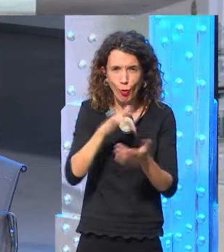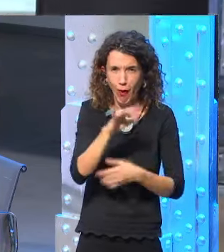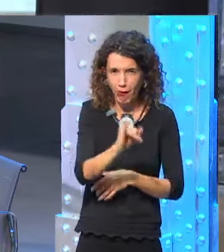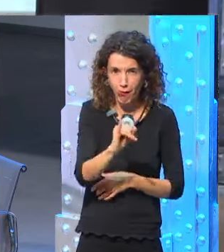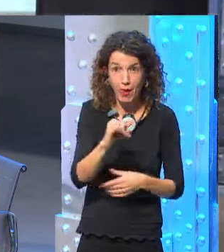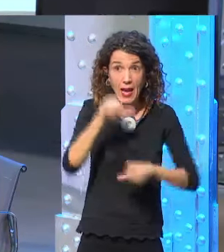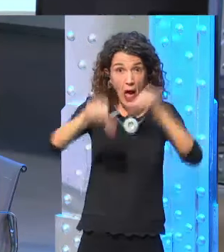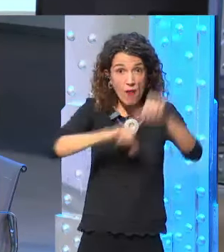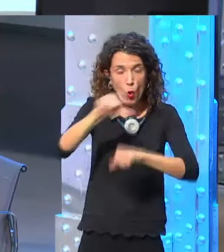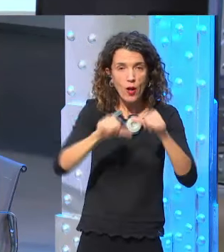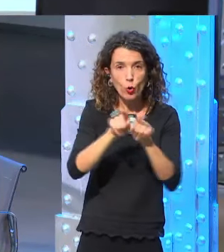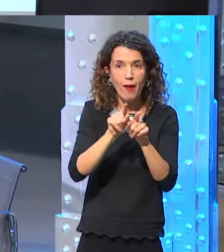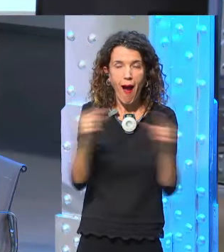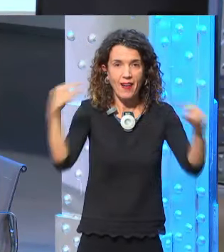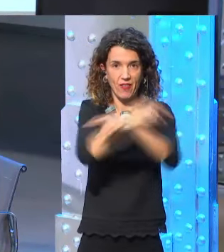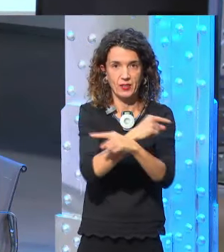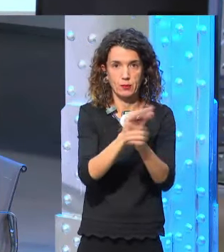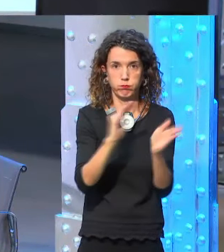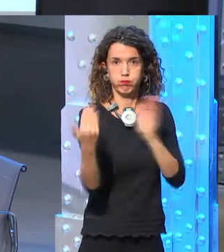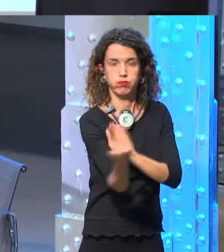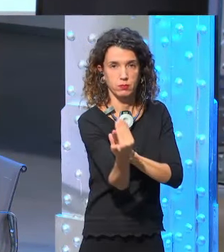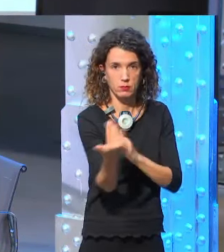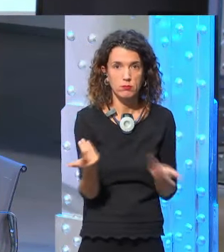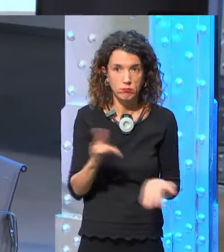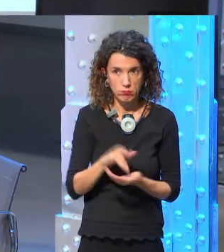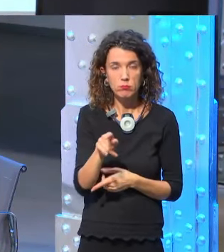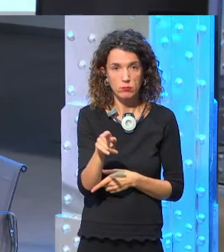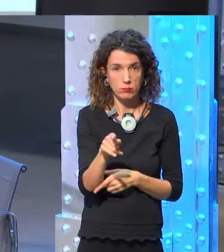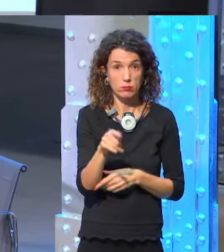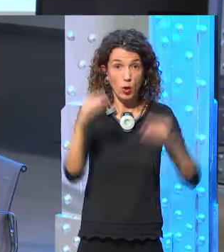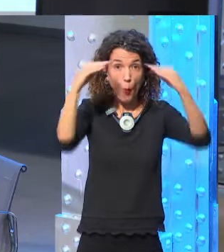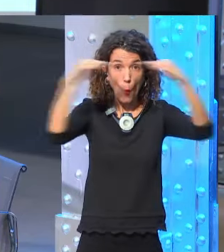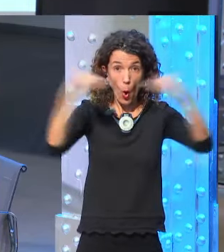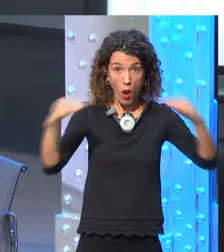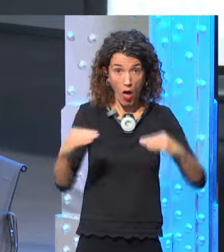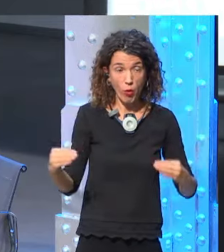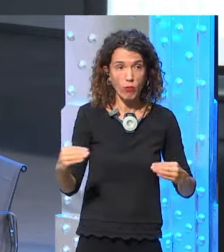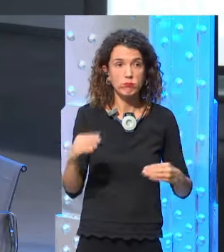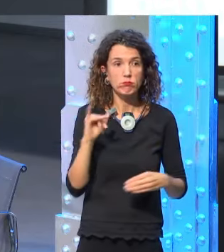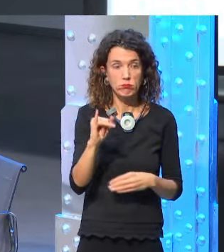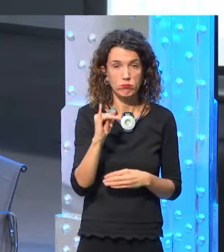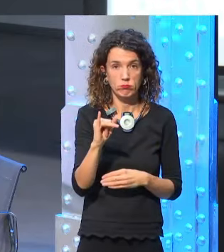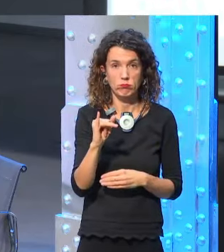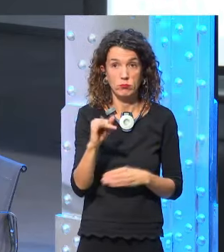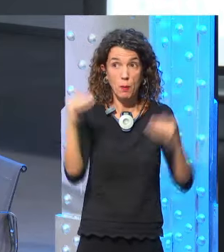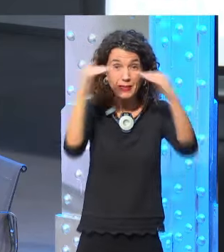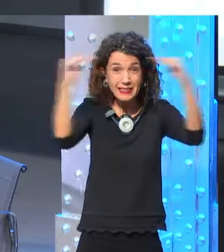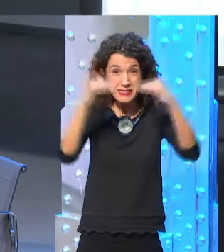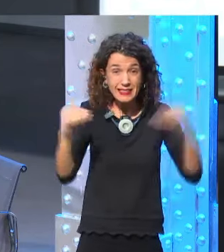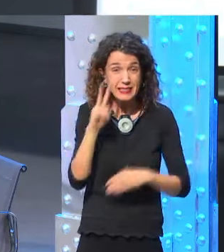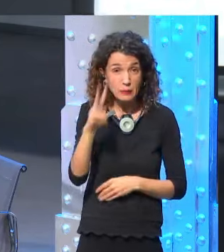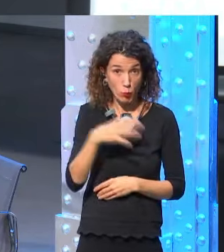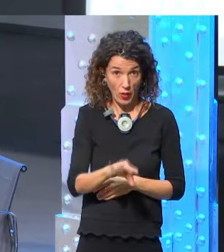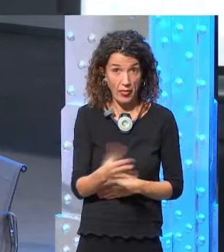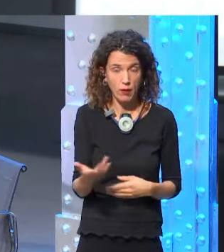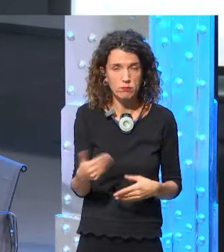are actually these outside cantilevering surfaces onto which you can build building modules where you